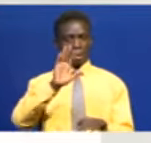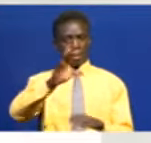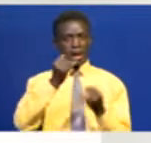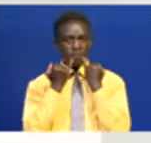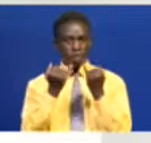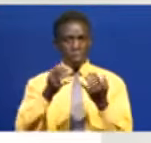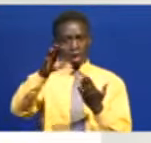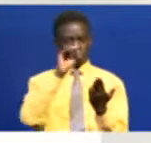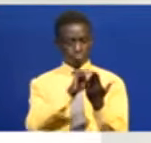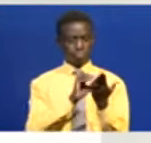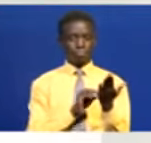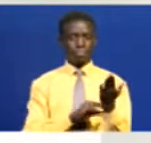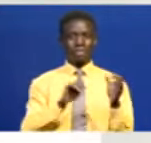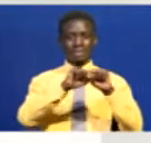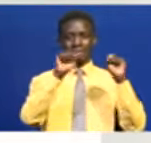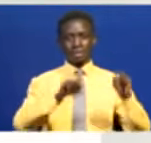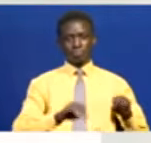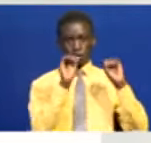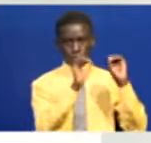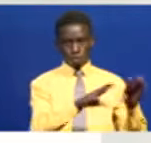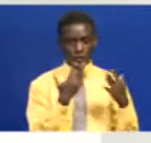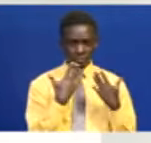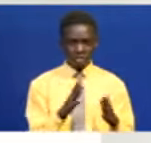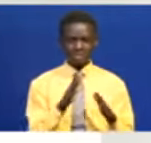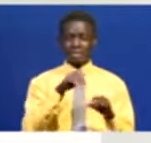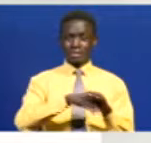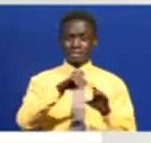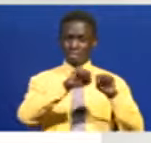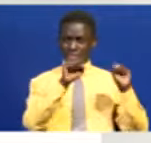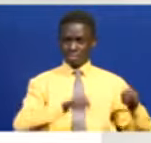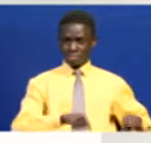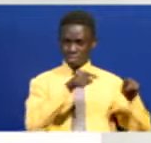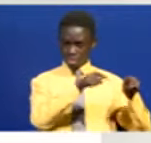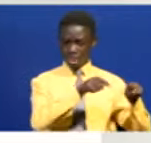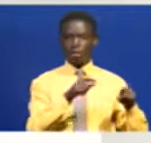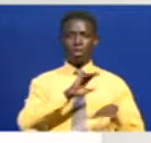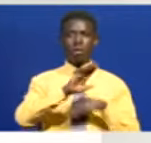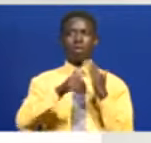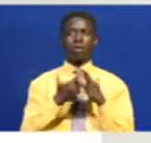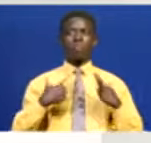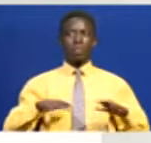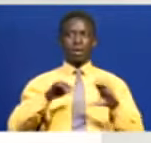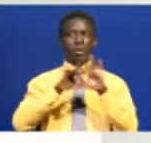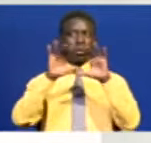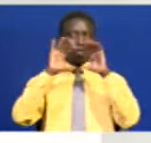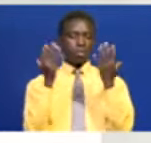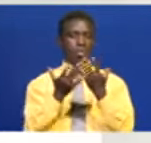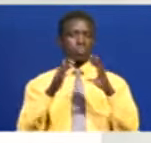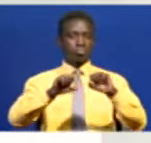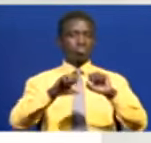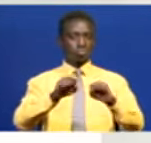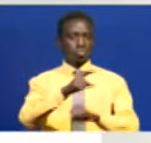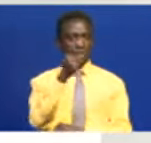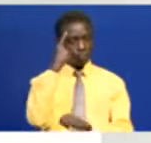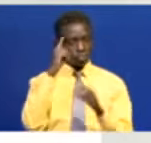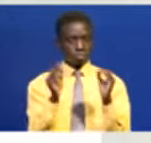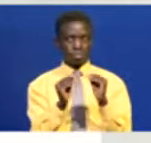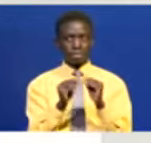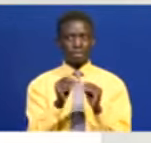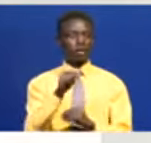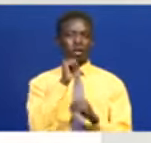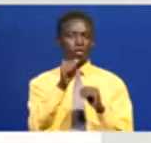We put you in the system. Mm-hmm. As soon as you're in the system, people all over the world start booking you for meetings. Yes. This is very important. It's not